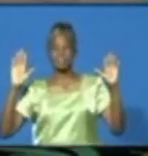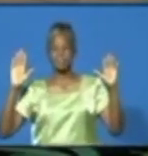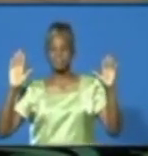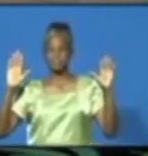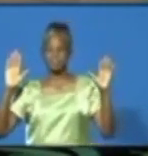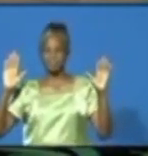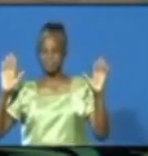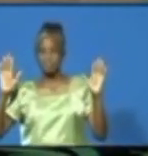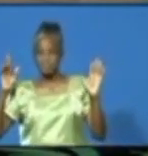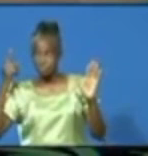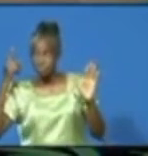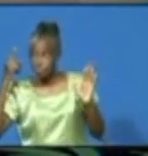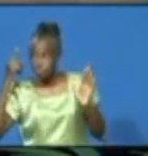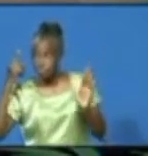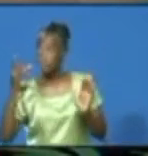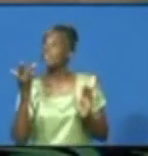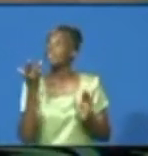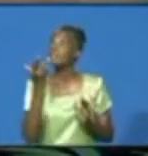For the favor